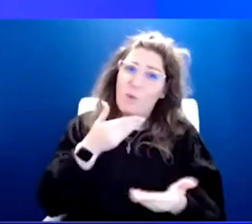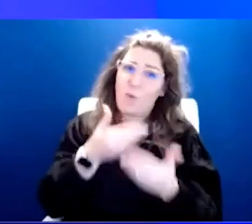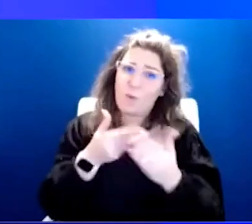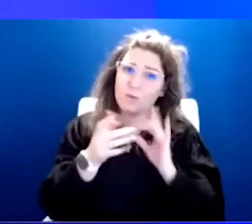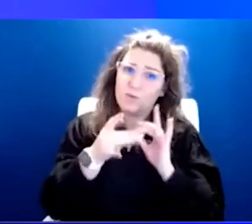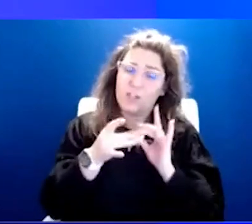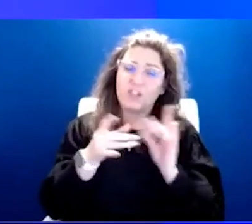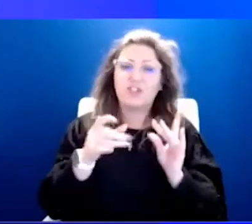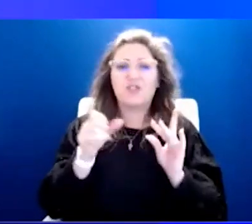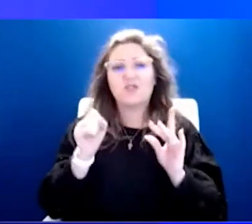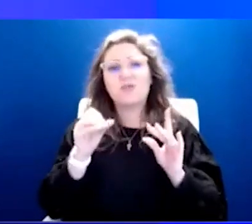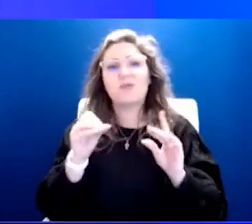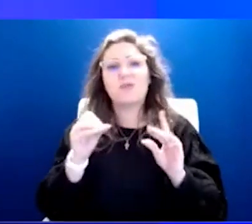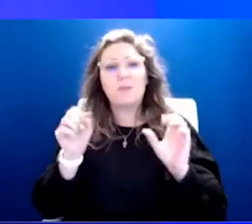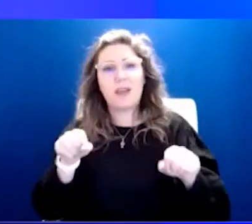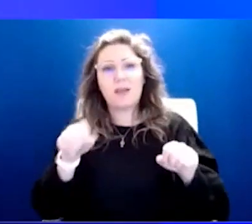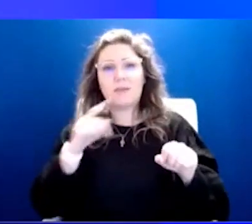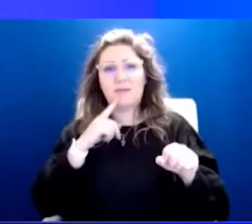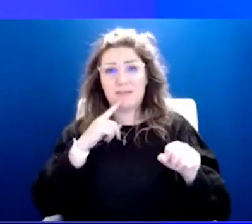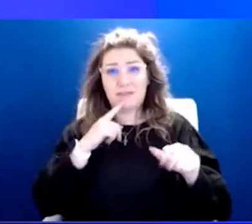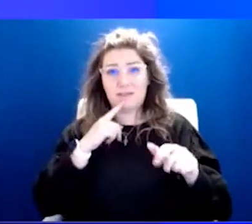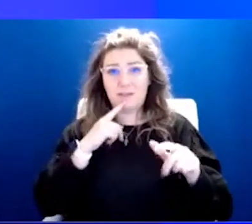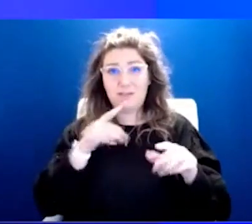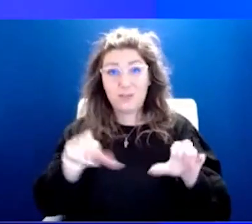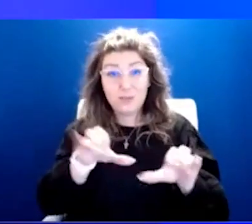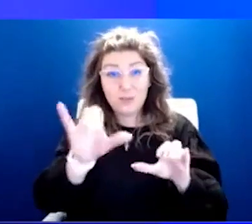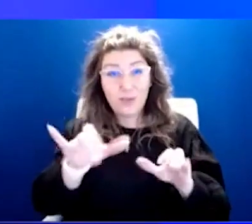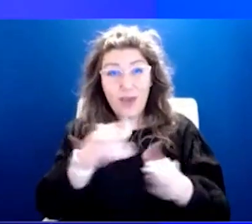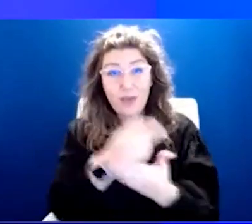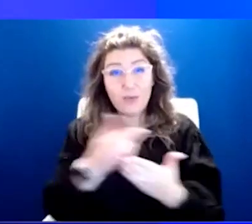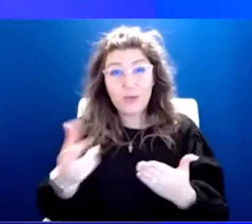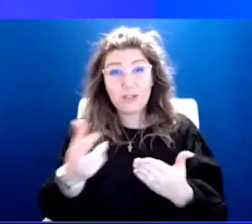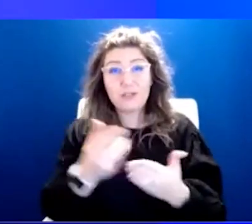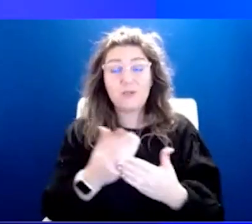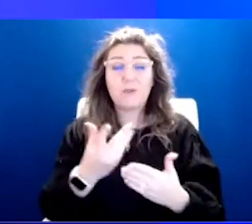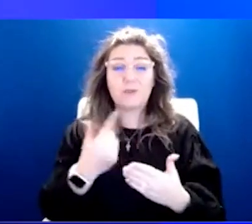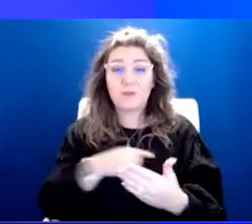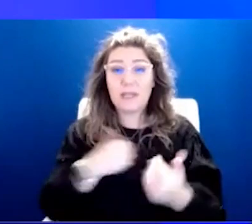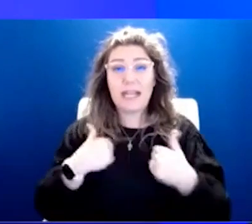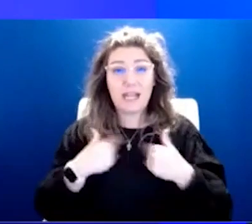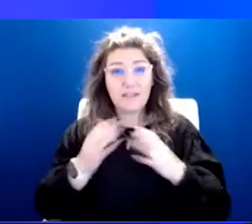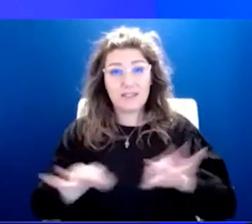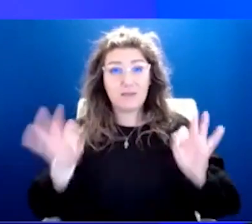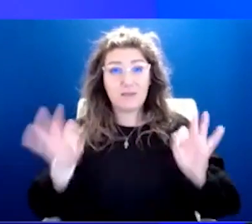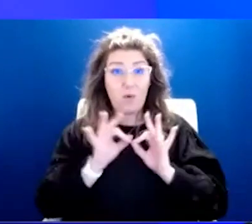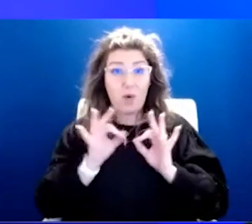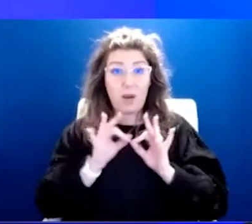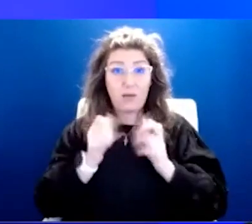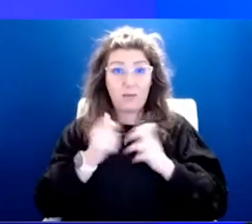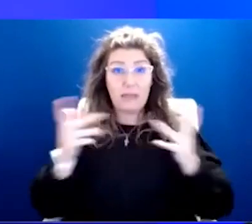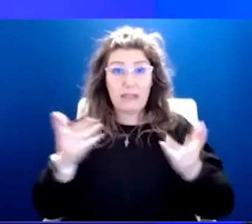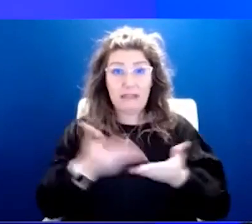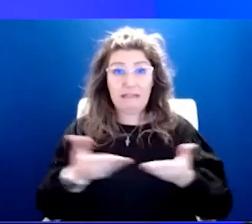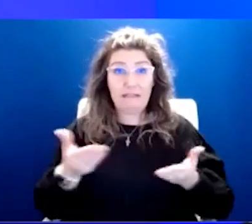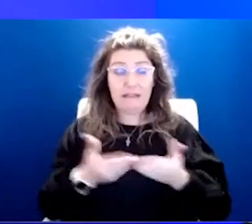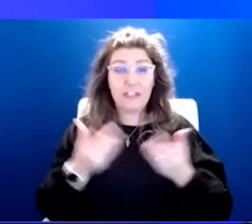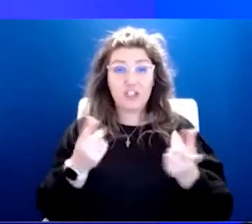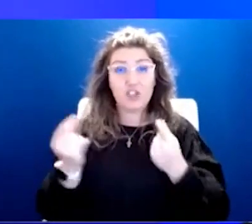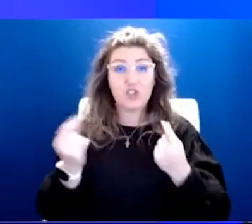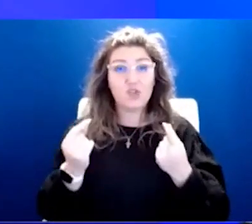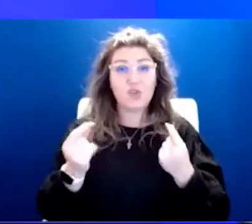to draw on those resources that we have is important. And there are many things that you can do. You know, you may not be able